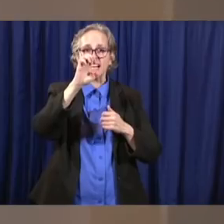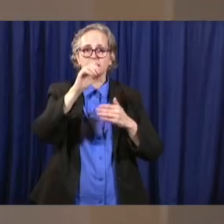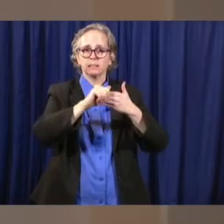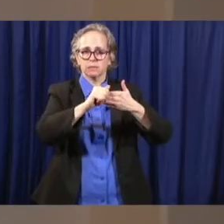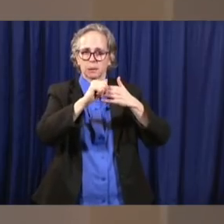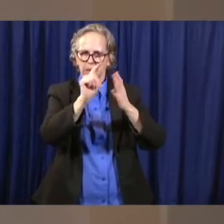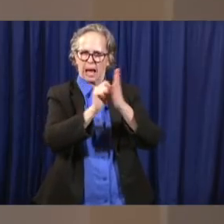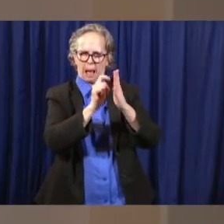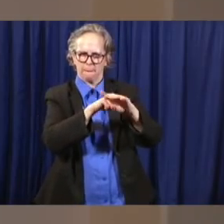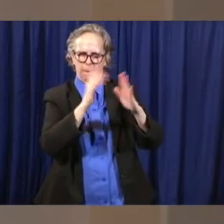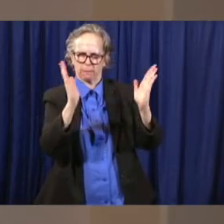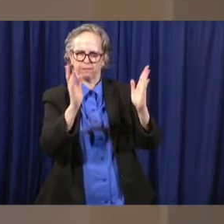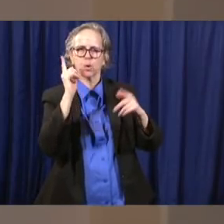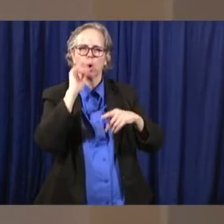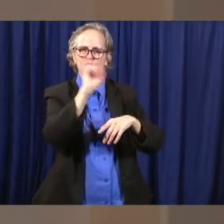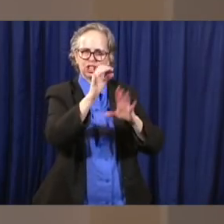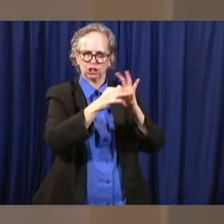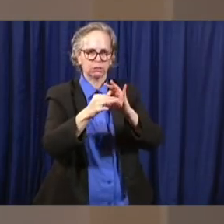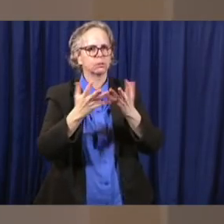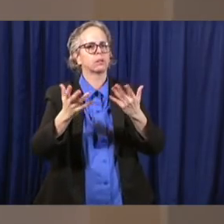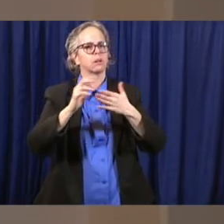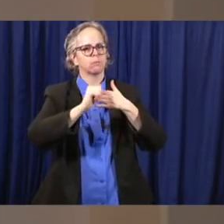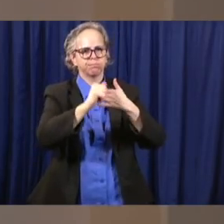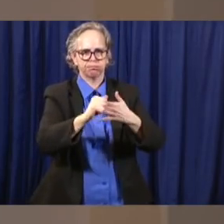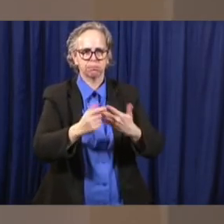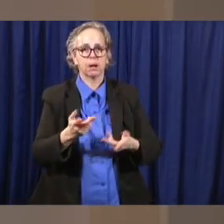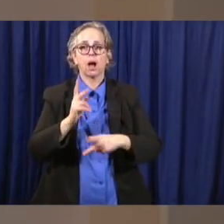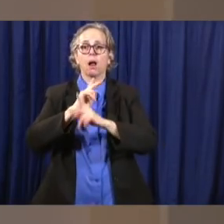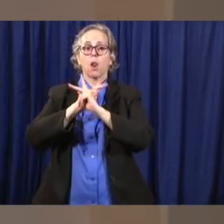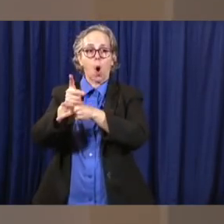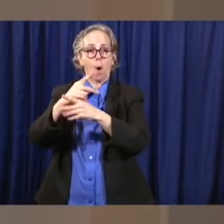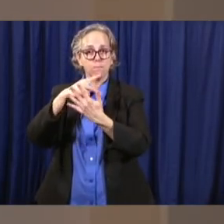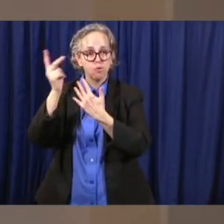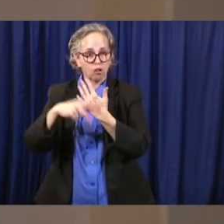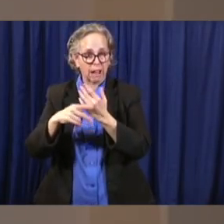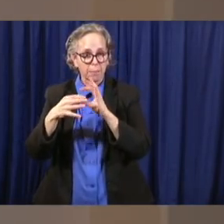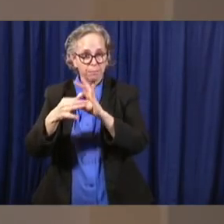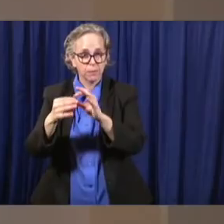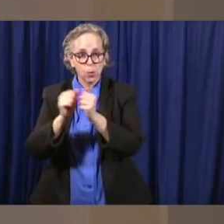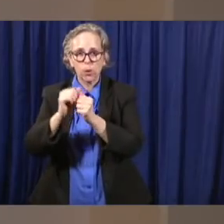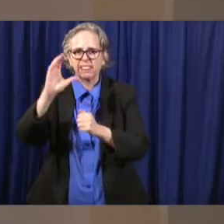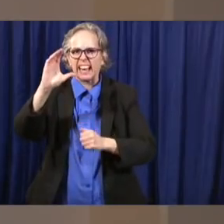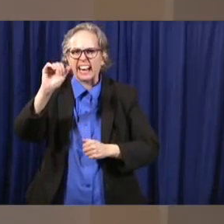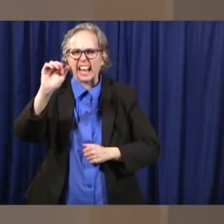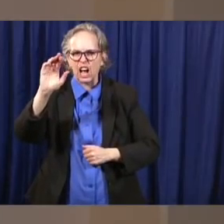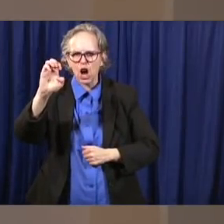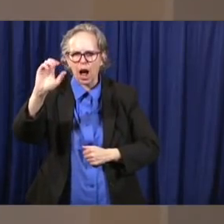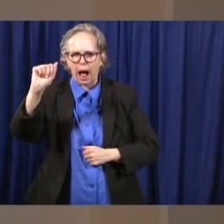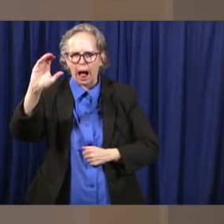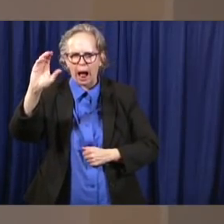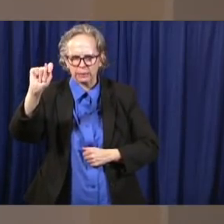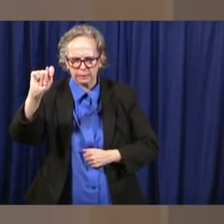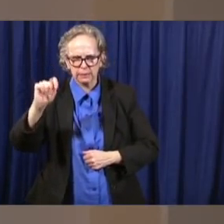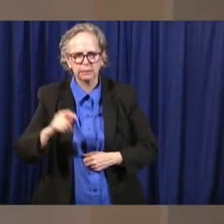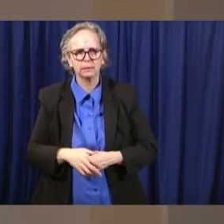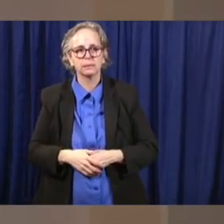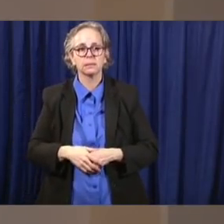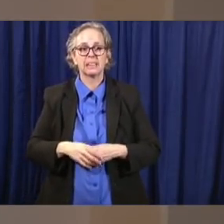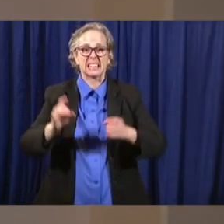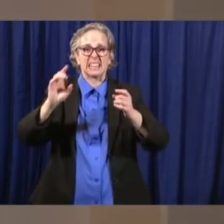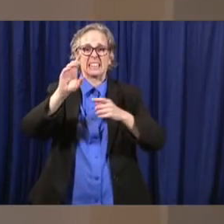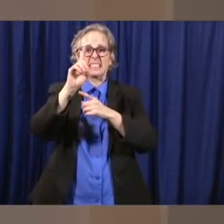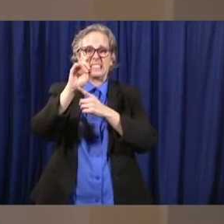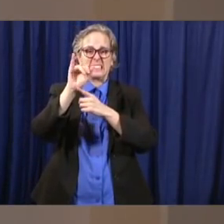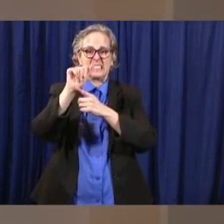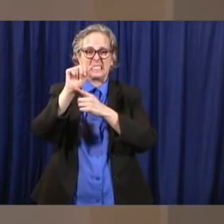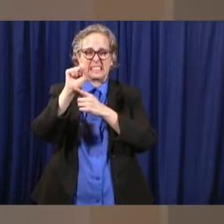Act for small businesses through the Payment Protection Program, and disaster relief. Some of those loans,